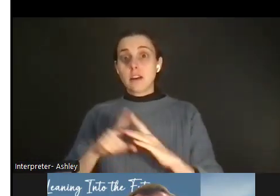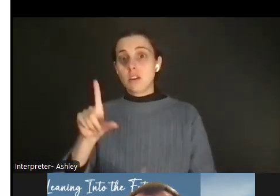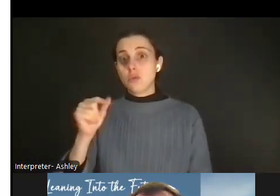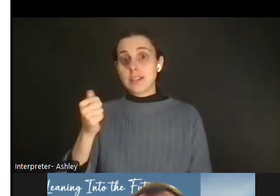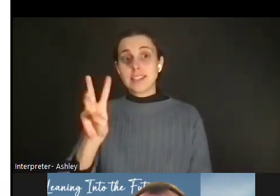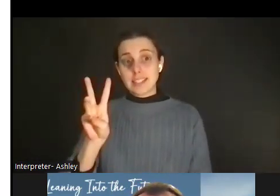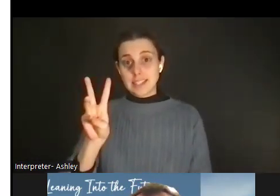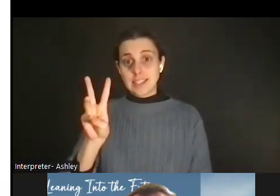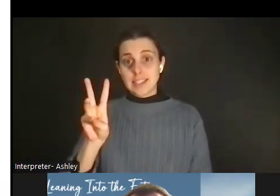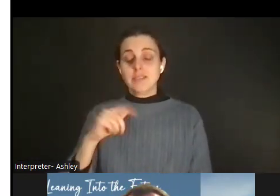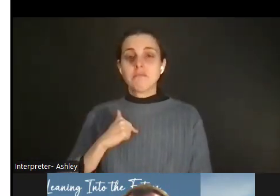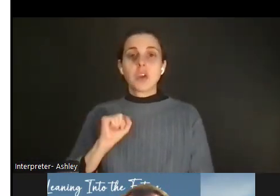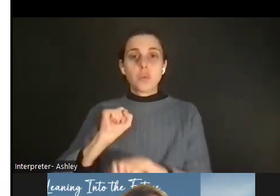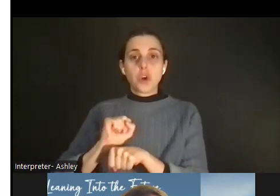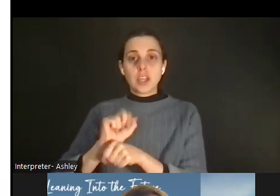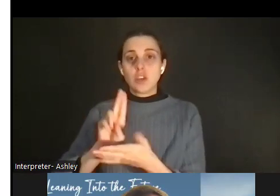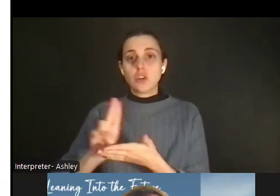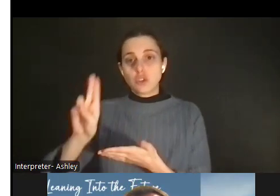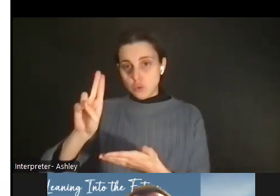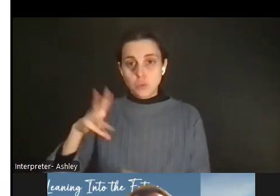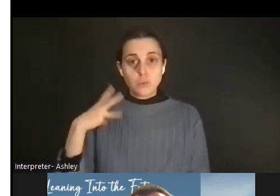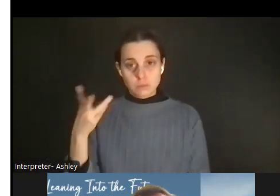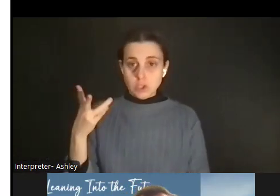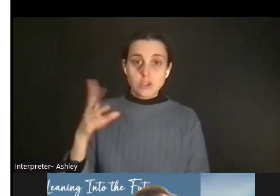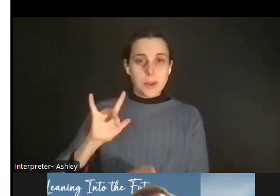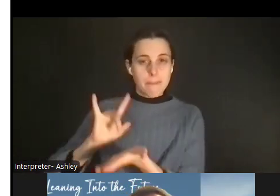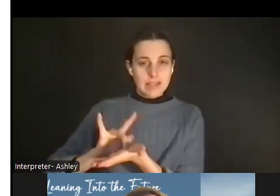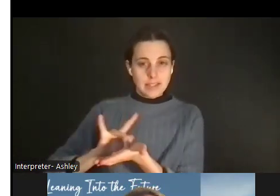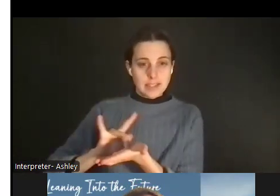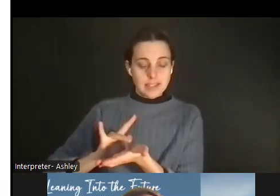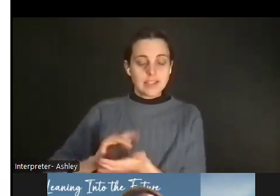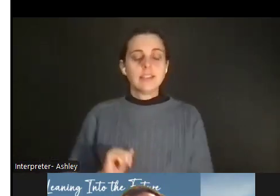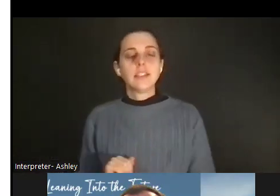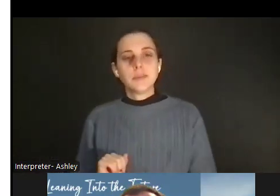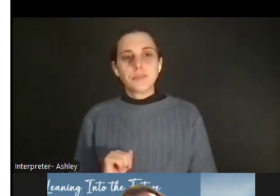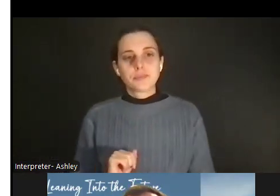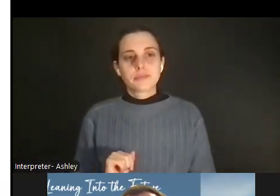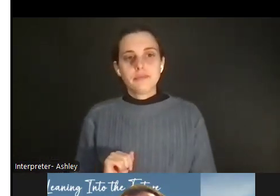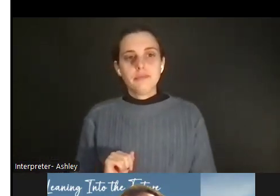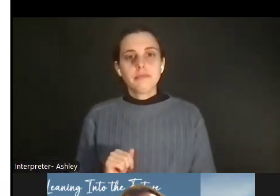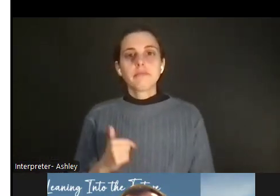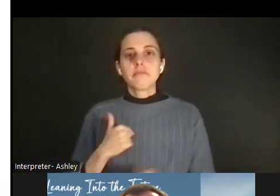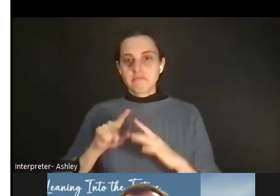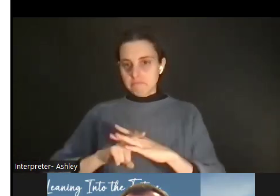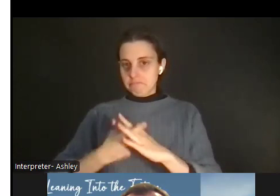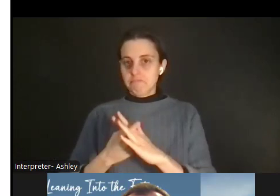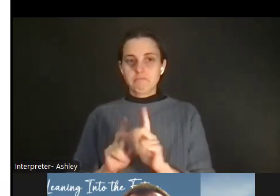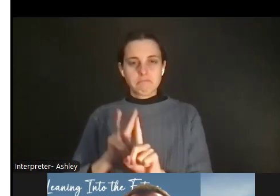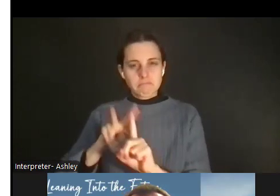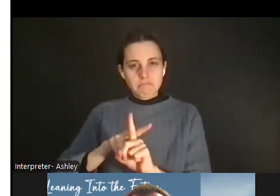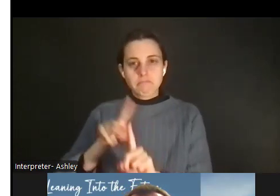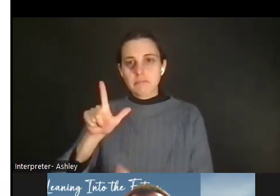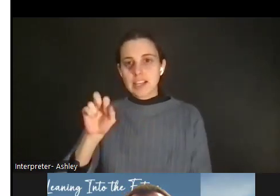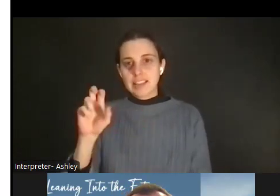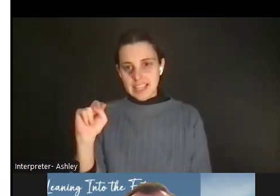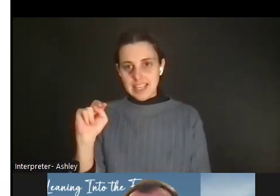Medicine working in a different division and had implemented Lean within a team of about